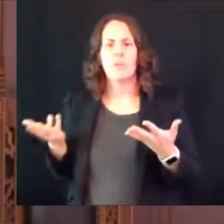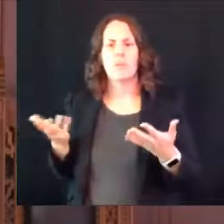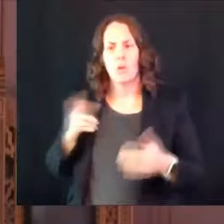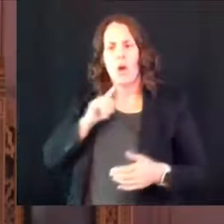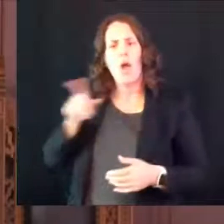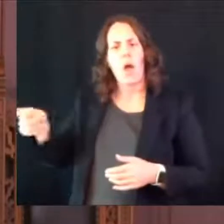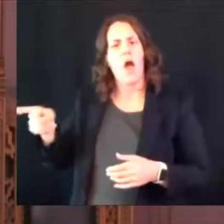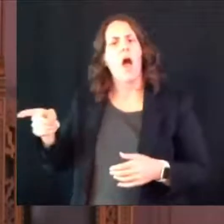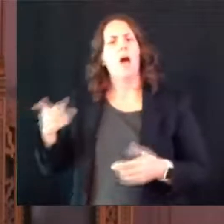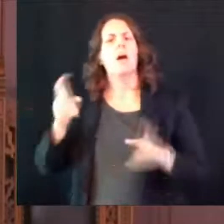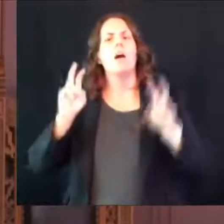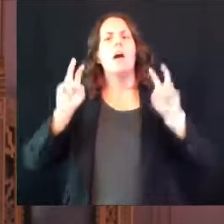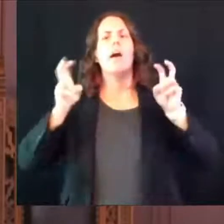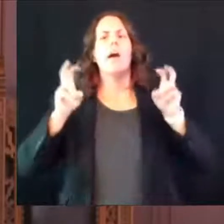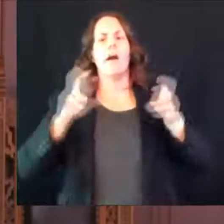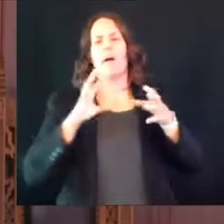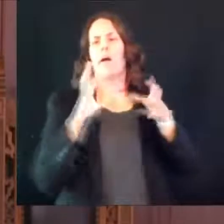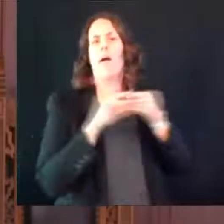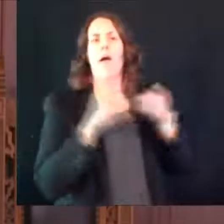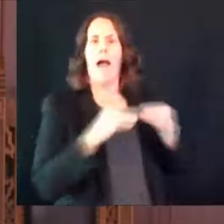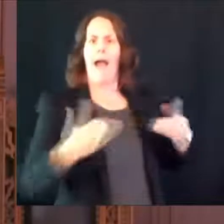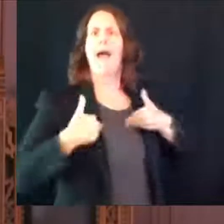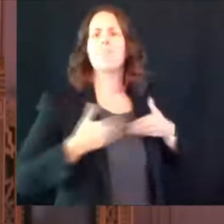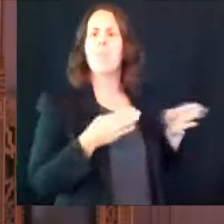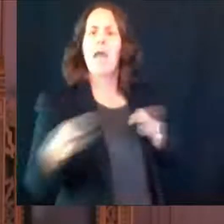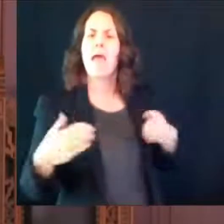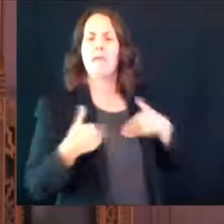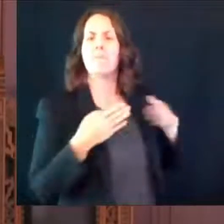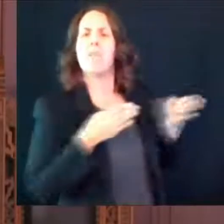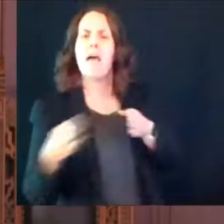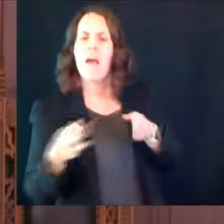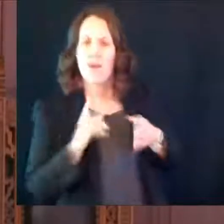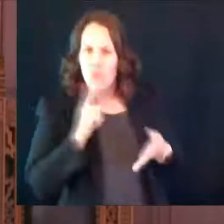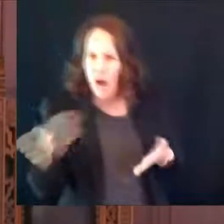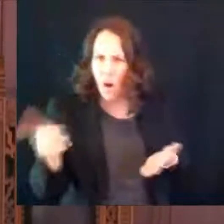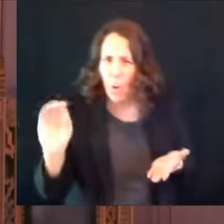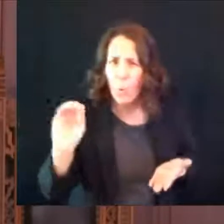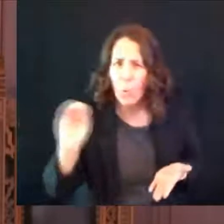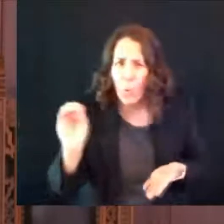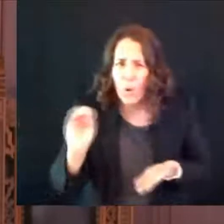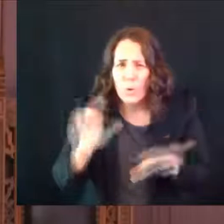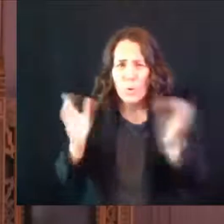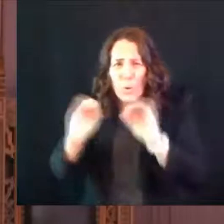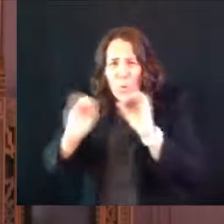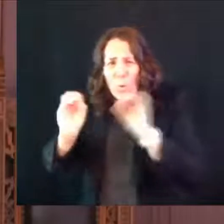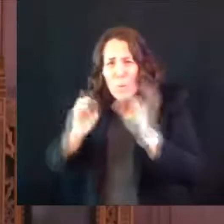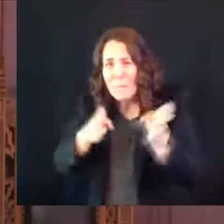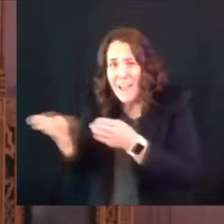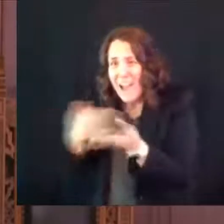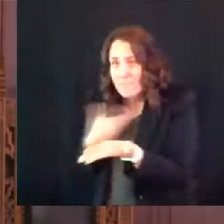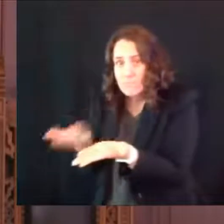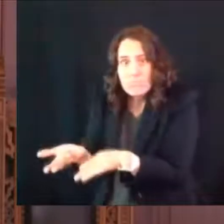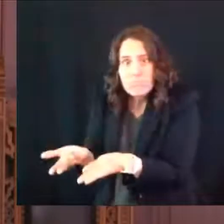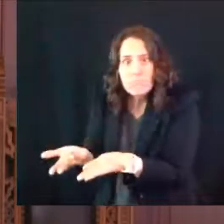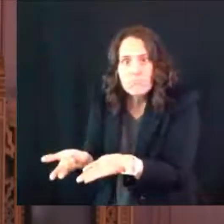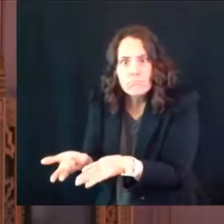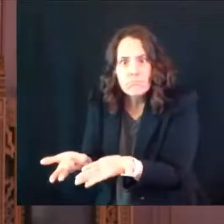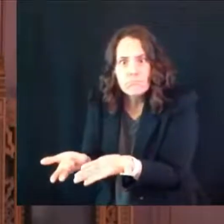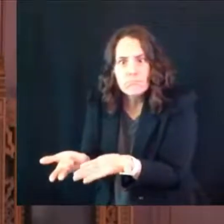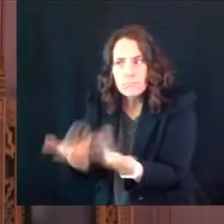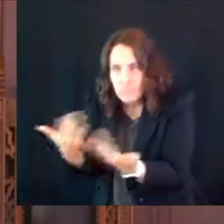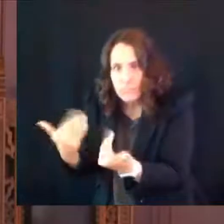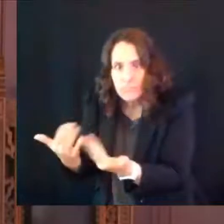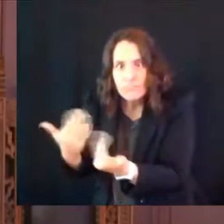Haven't seen it. Hopefully it will arrive soon, but in the meantime, we are going to continue to insist